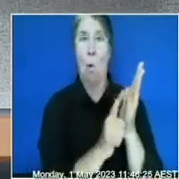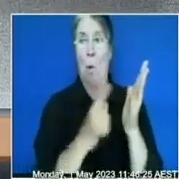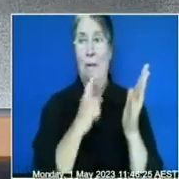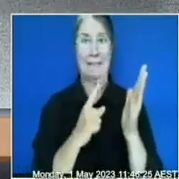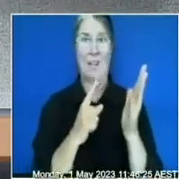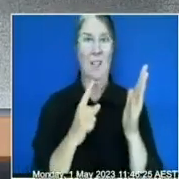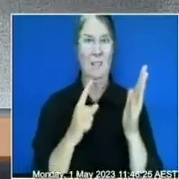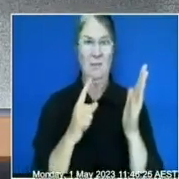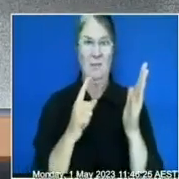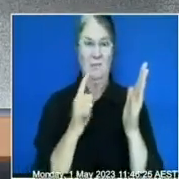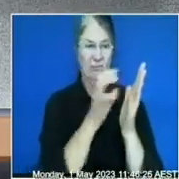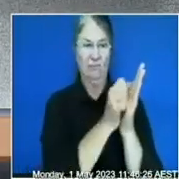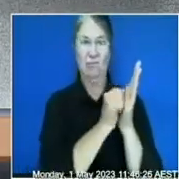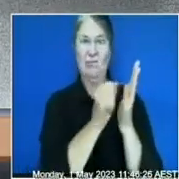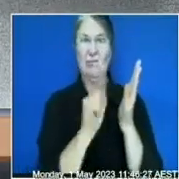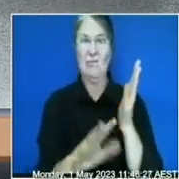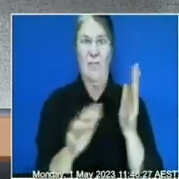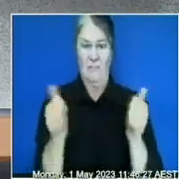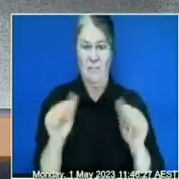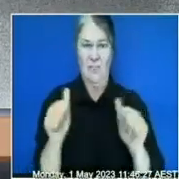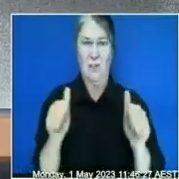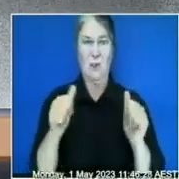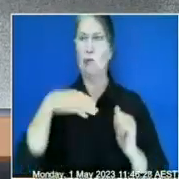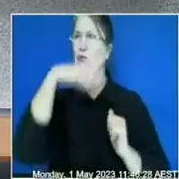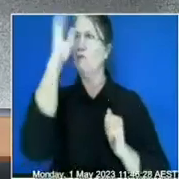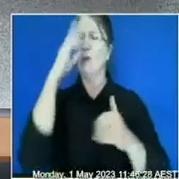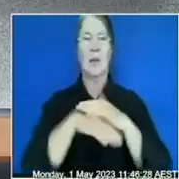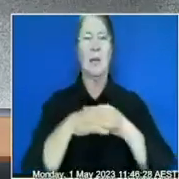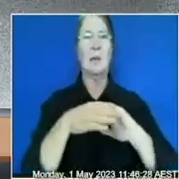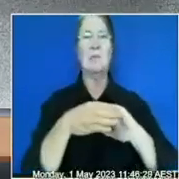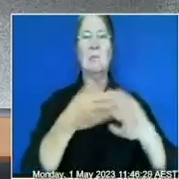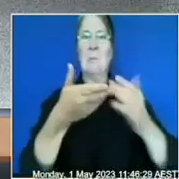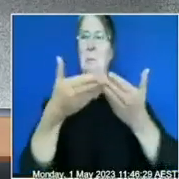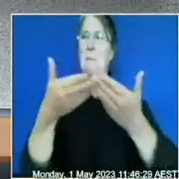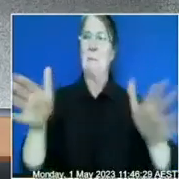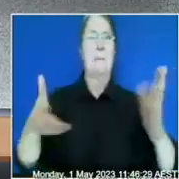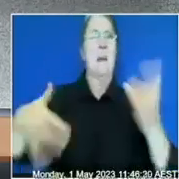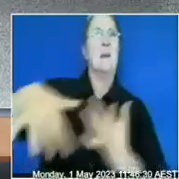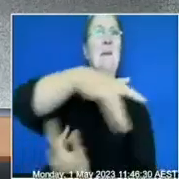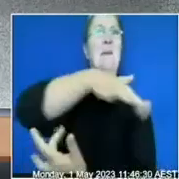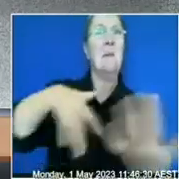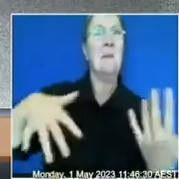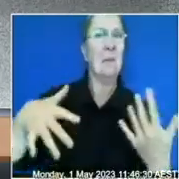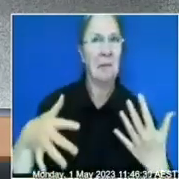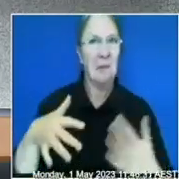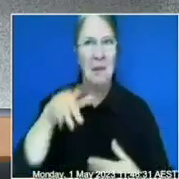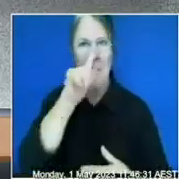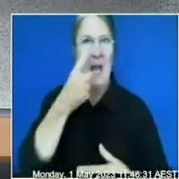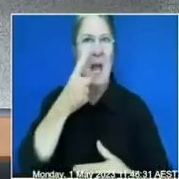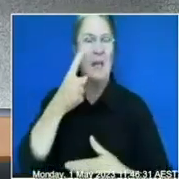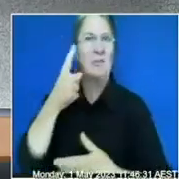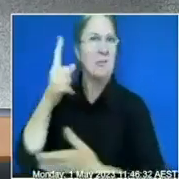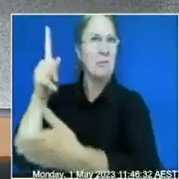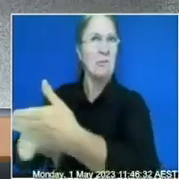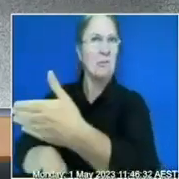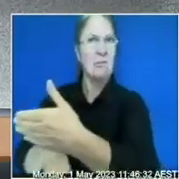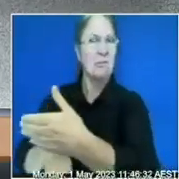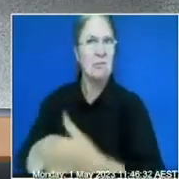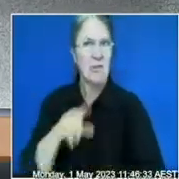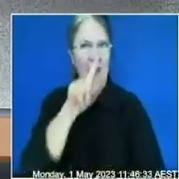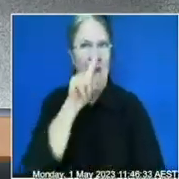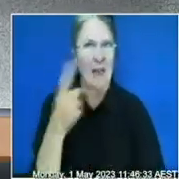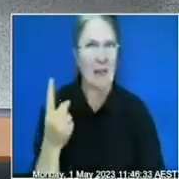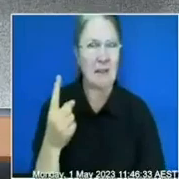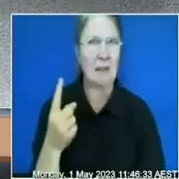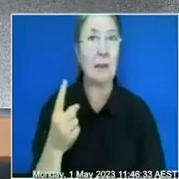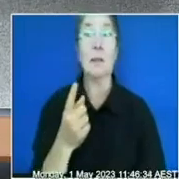first responder, they arrived and there is no other emergency, health emergency or significant health risk and not a community safety